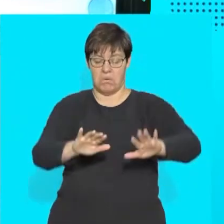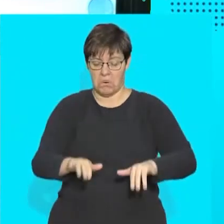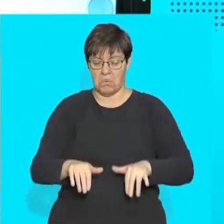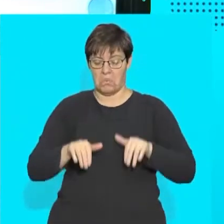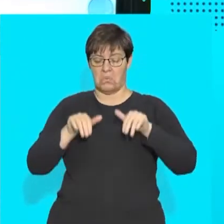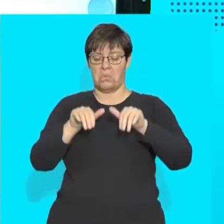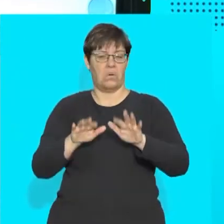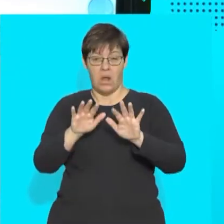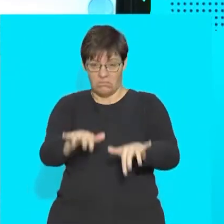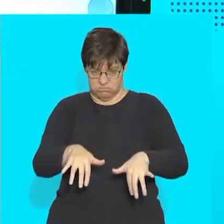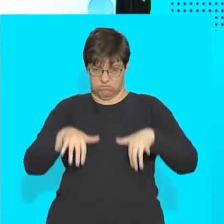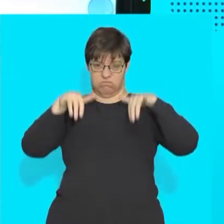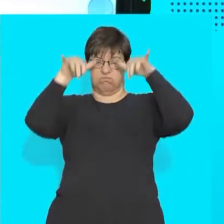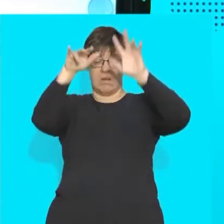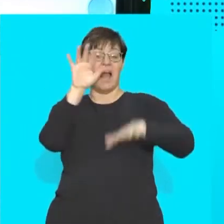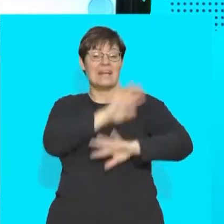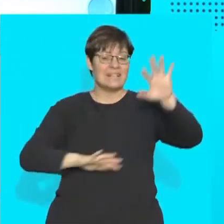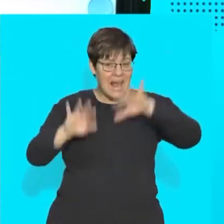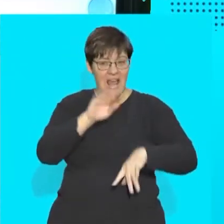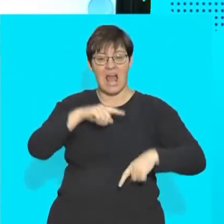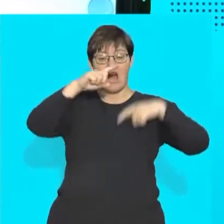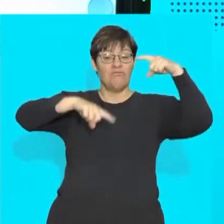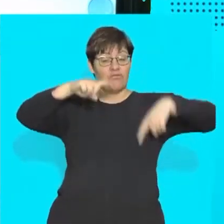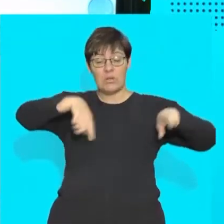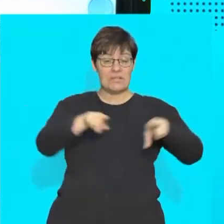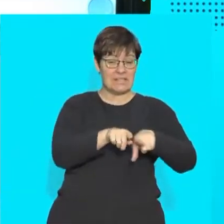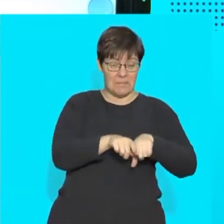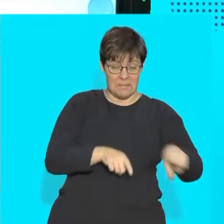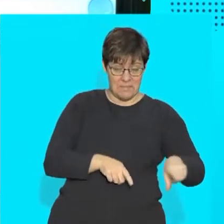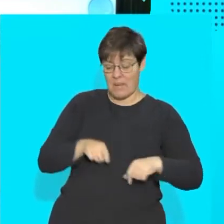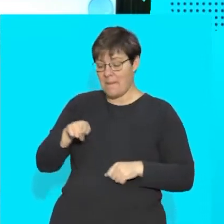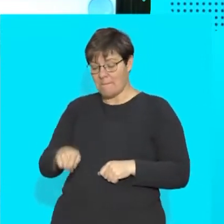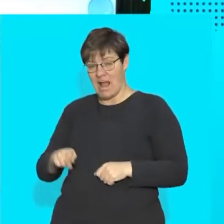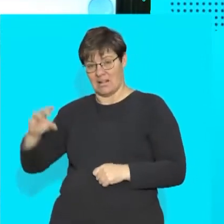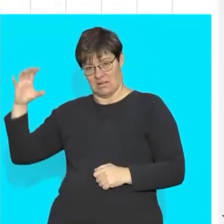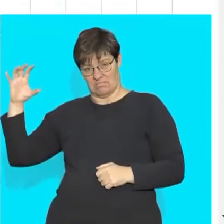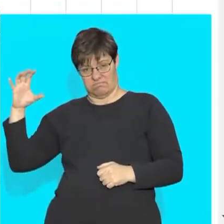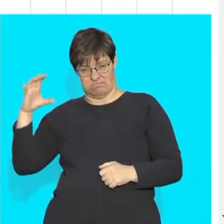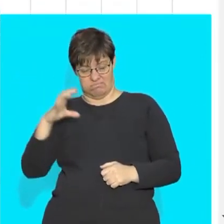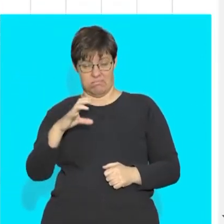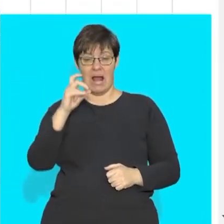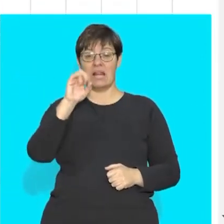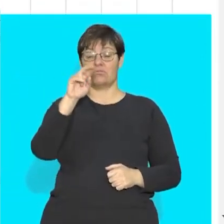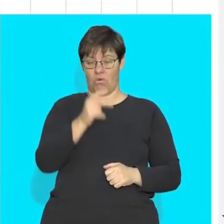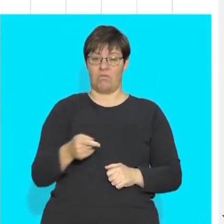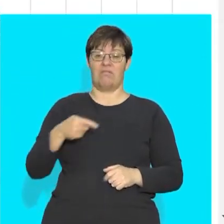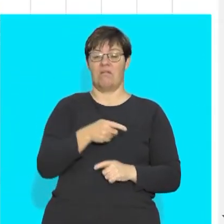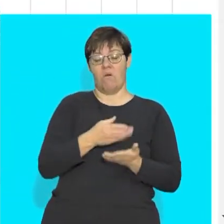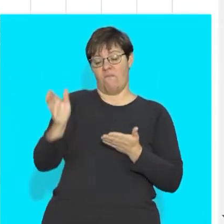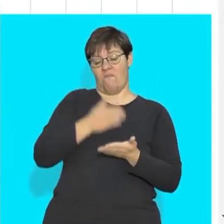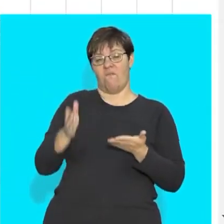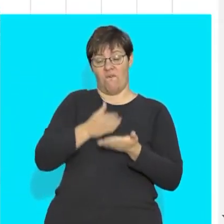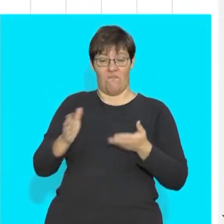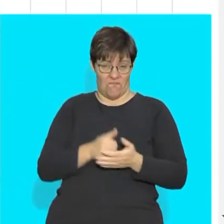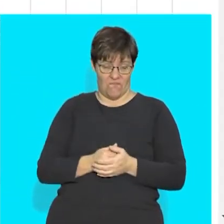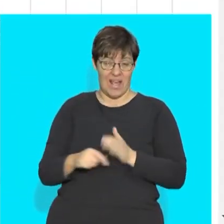color, same frequency, but there's more electrons coming off. So if you